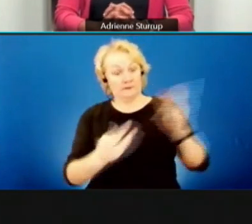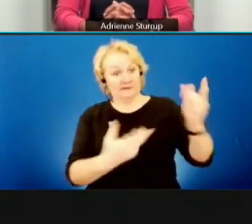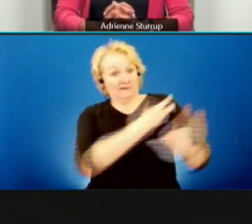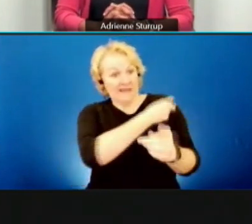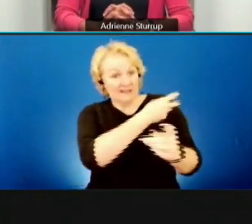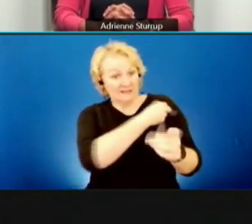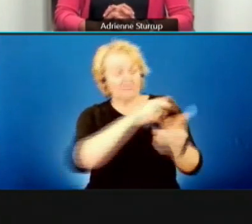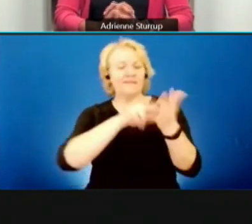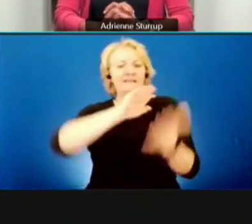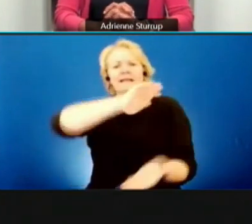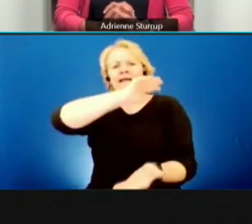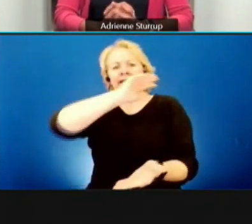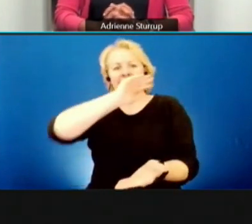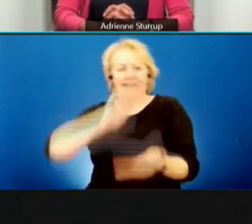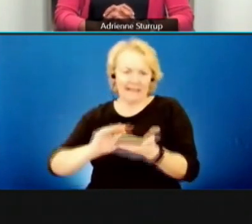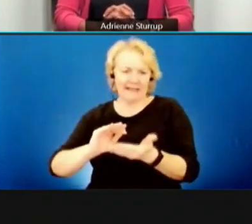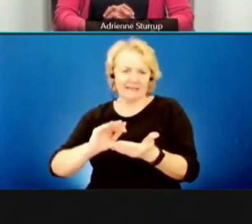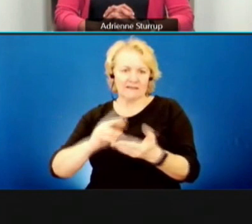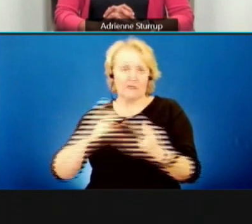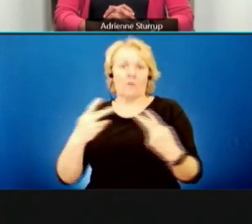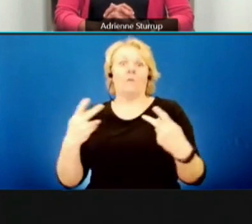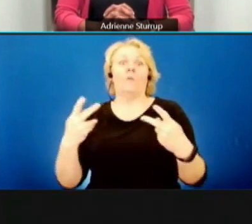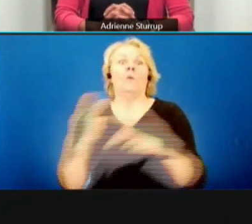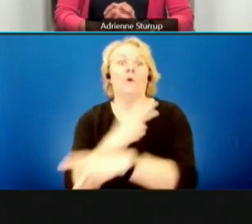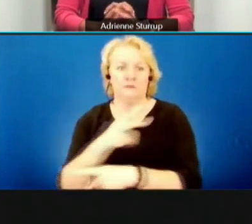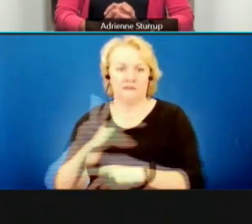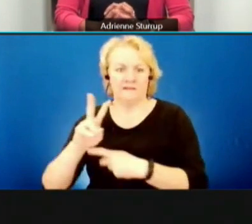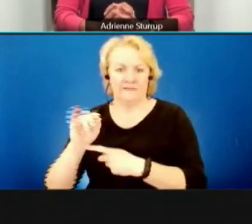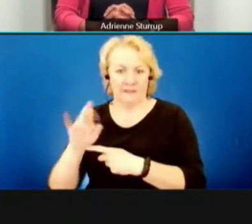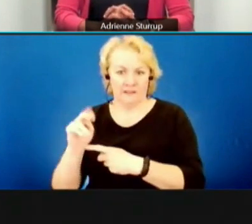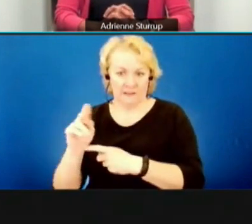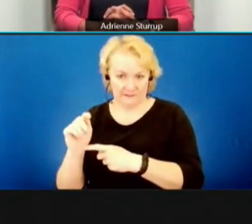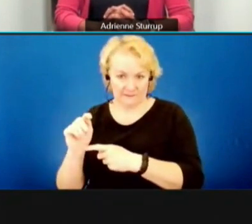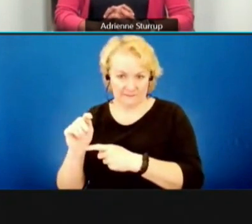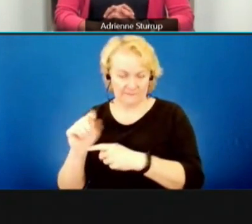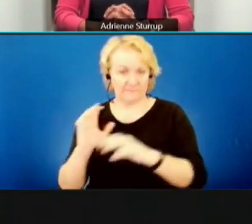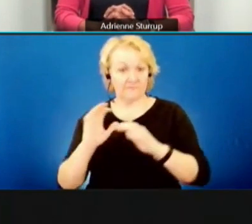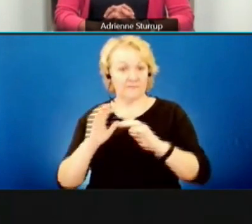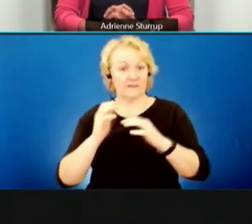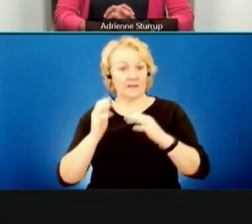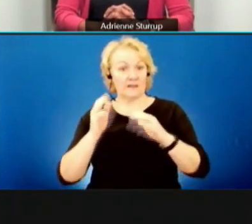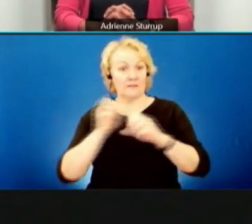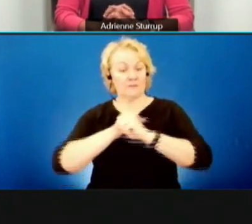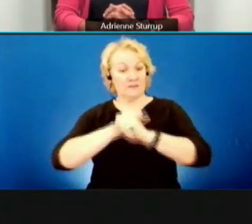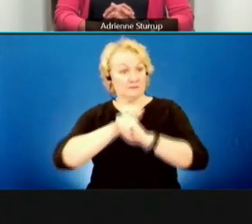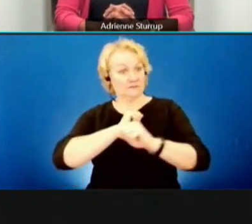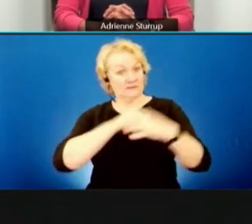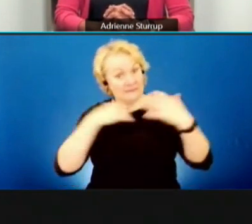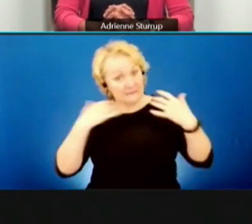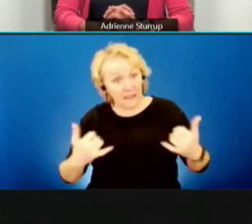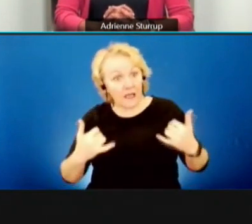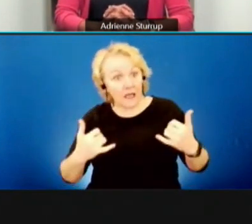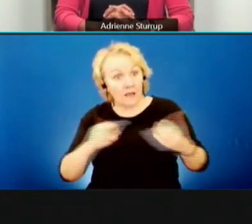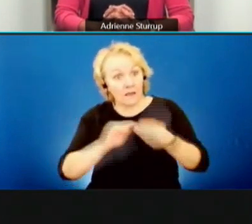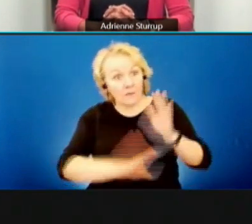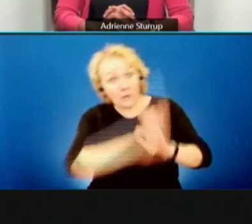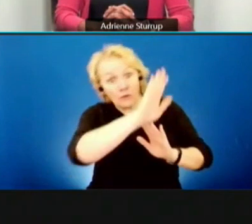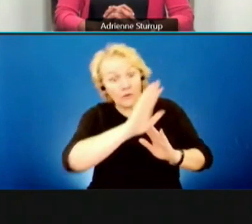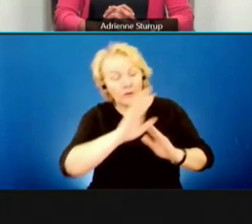with fiercer variants. The way to protect ourselves from this surge is to get